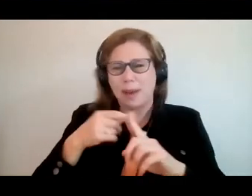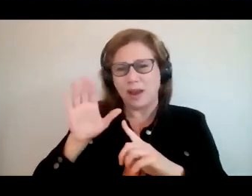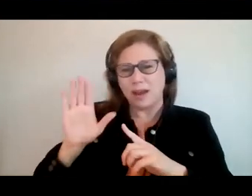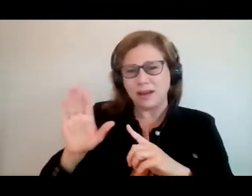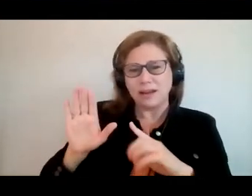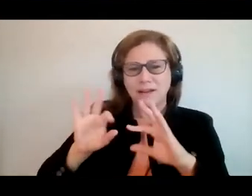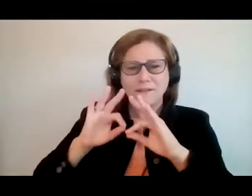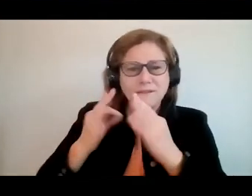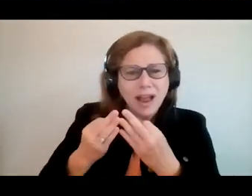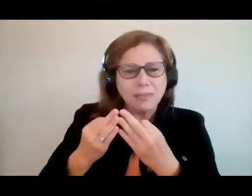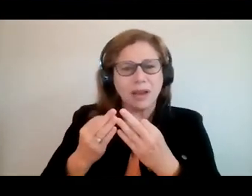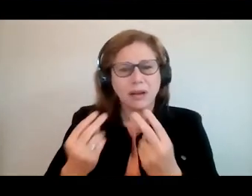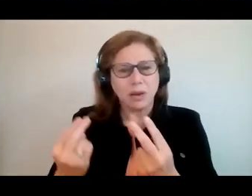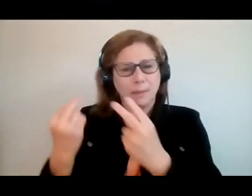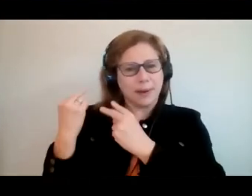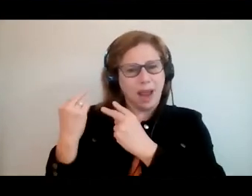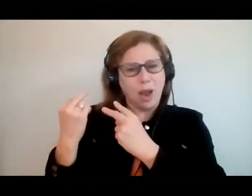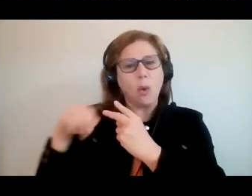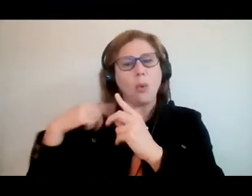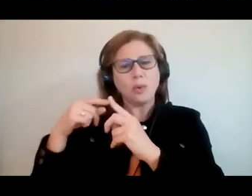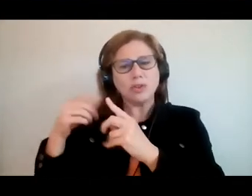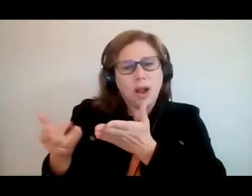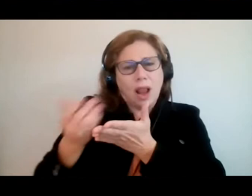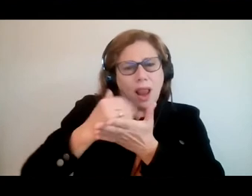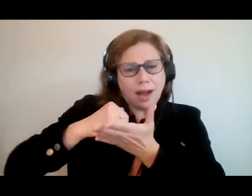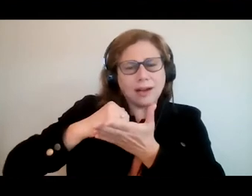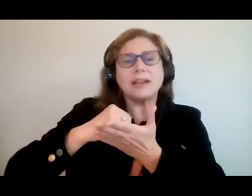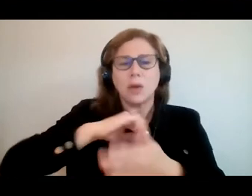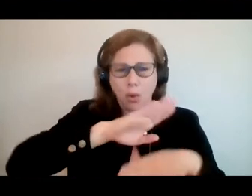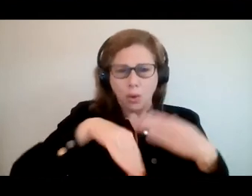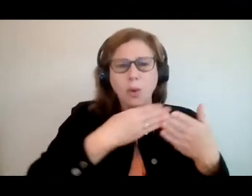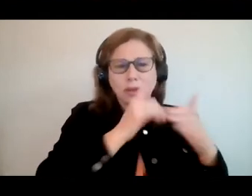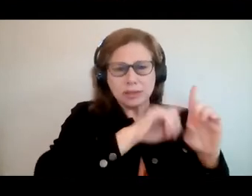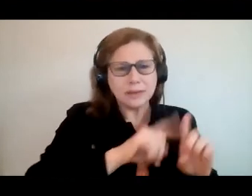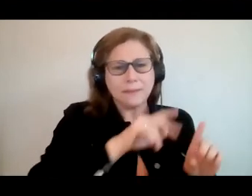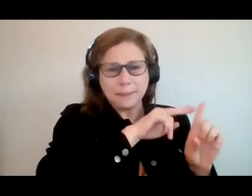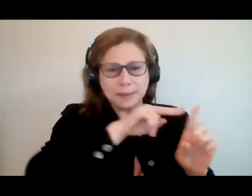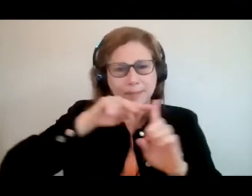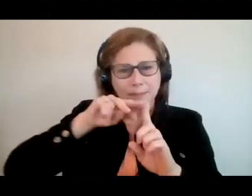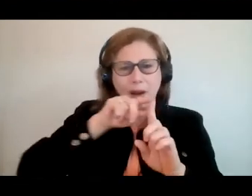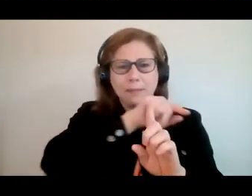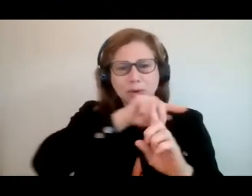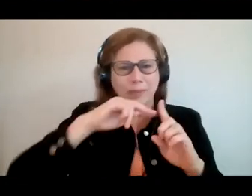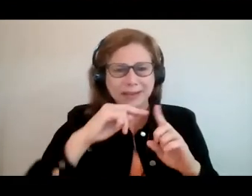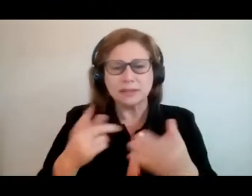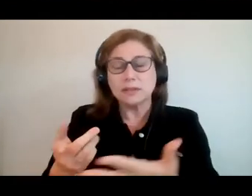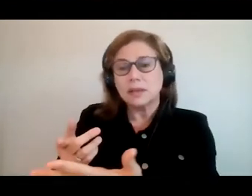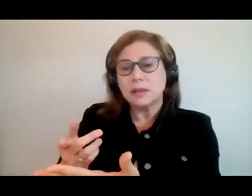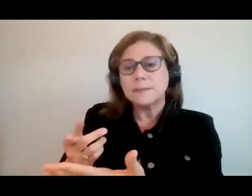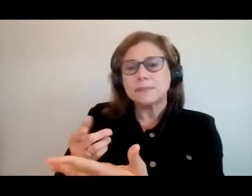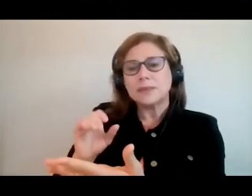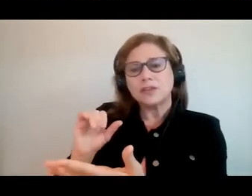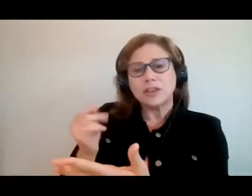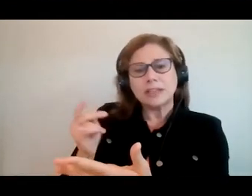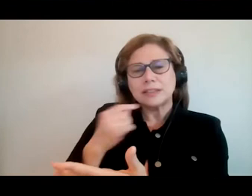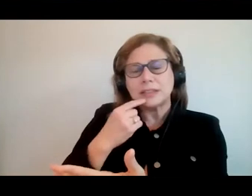these disparate elements? I think one of the things, oh, sorry, Ash. No, go. I was just gonna say, you know, to